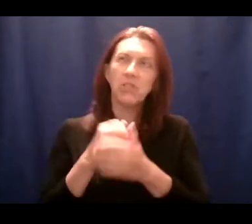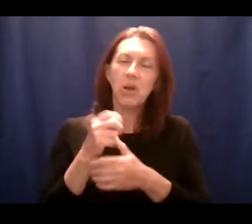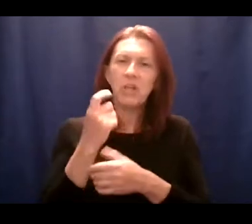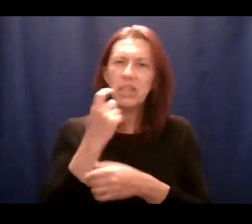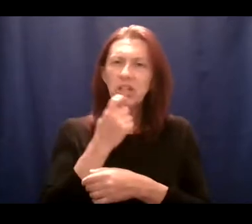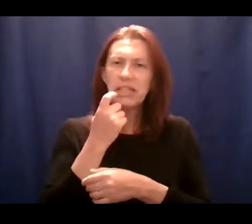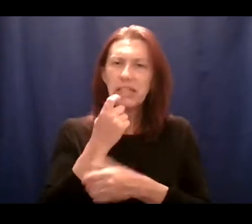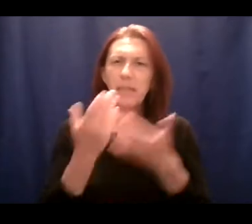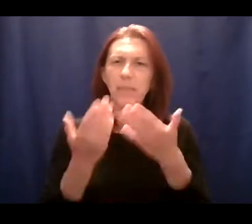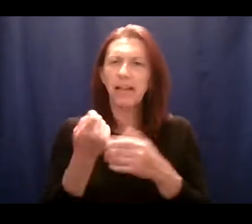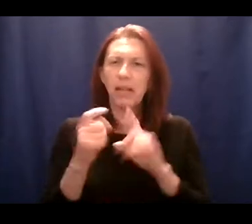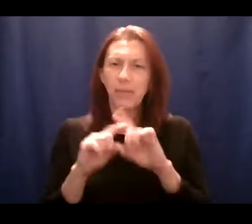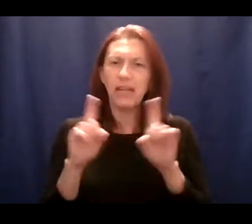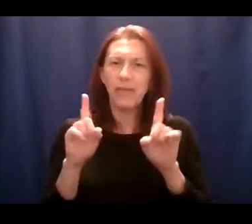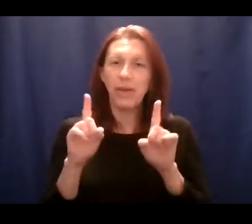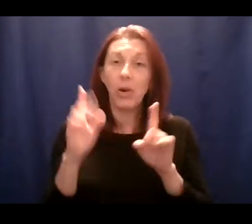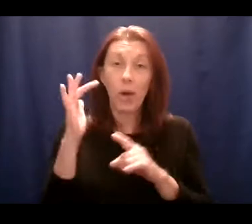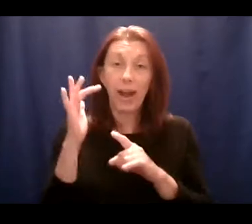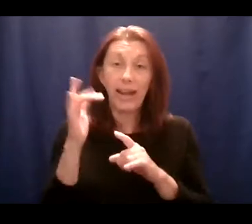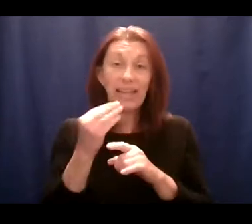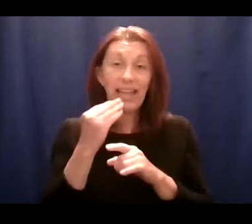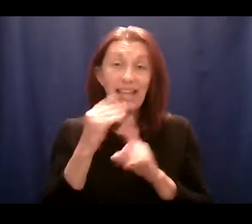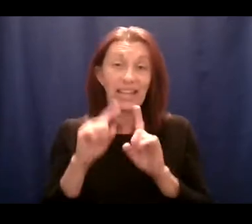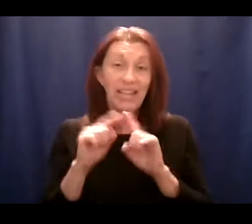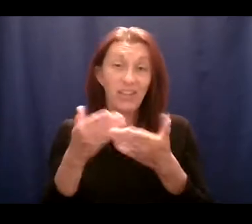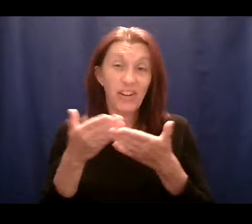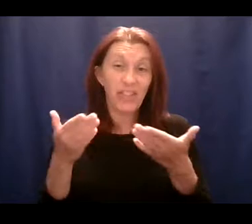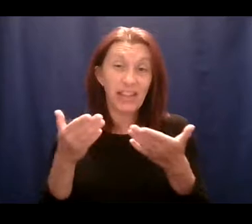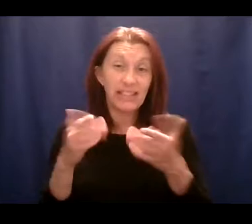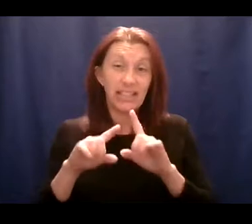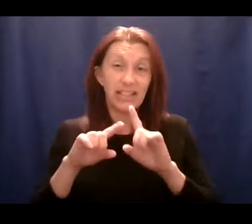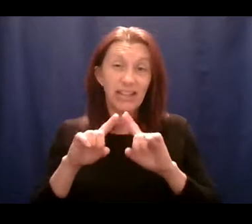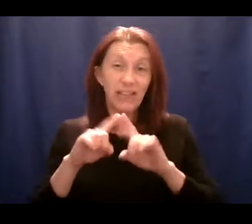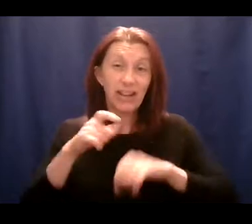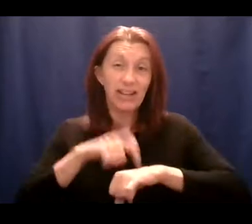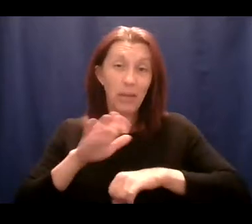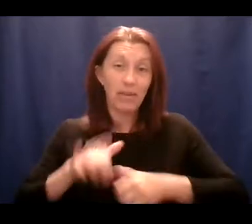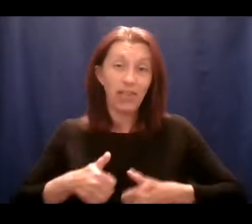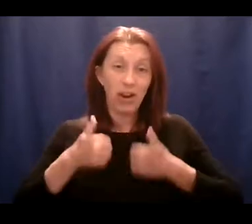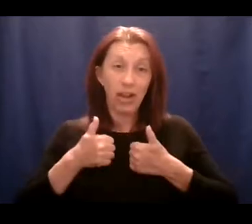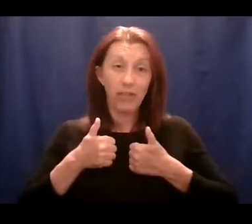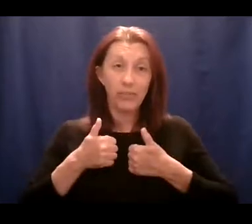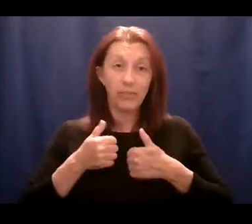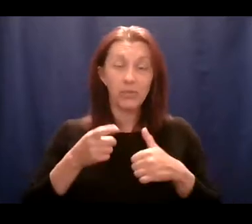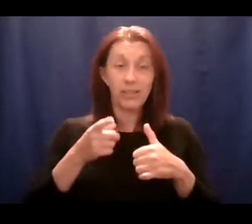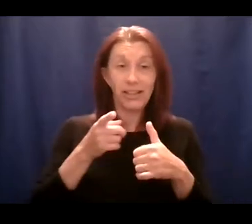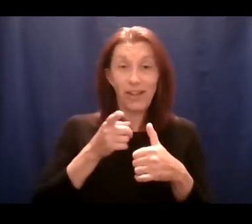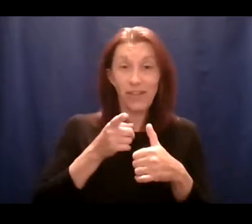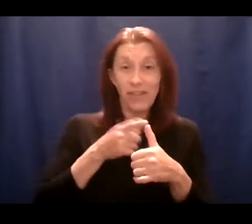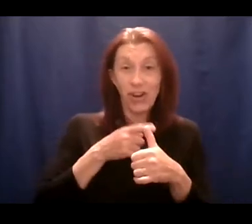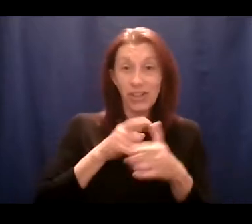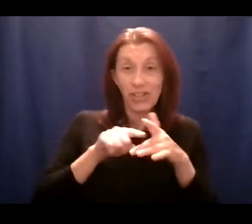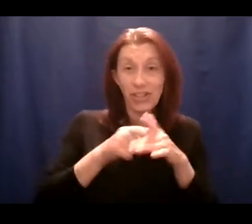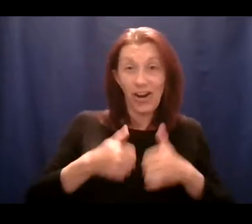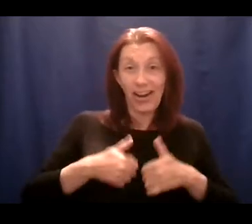little bit different, though, because they eat different things at different times in their life. So when they first start off life,